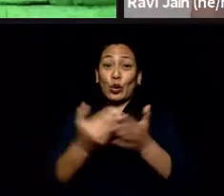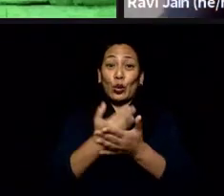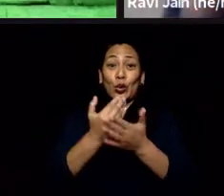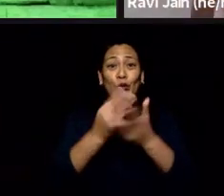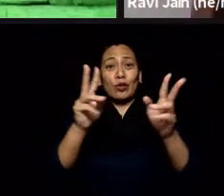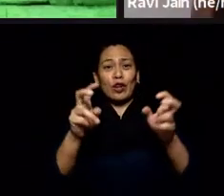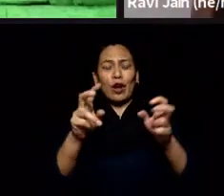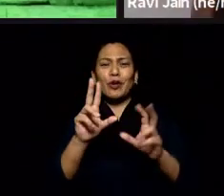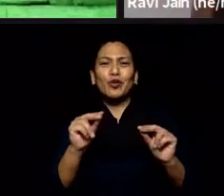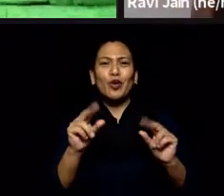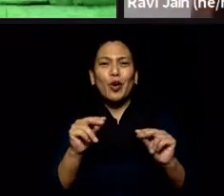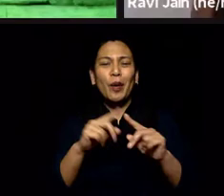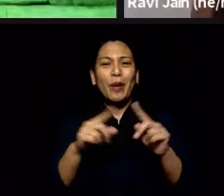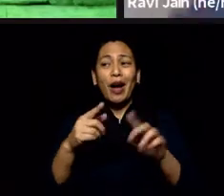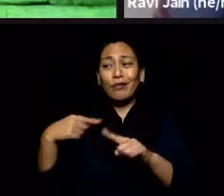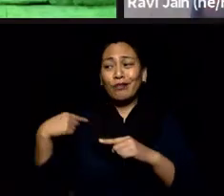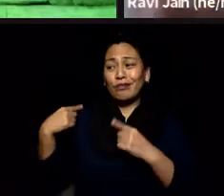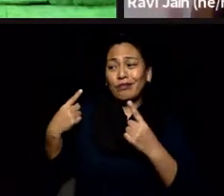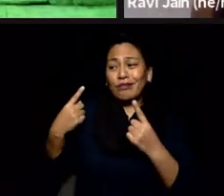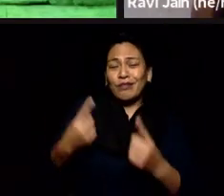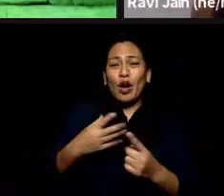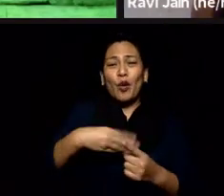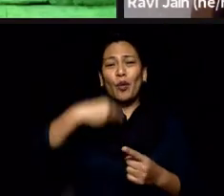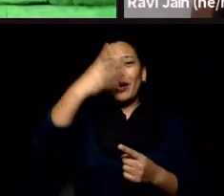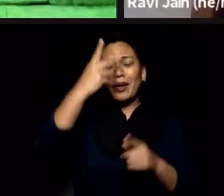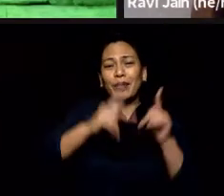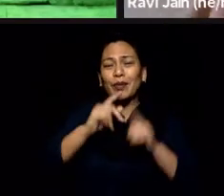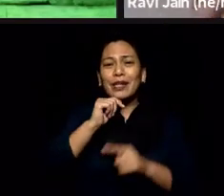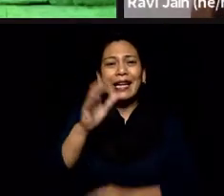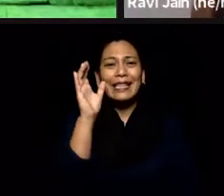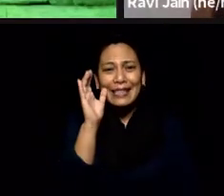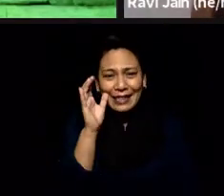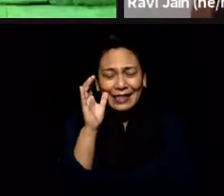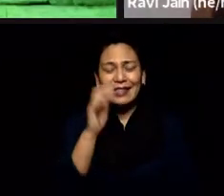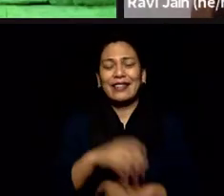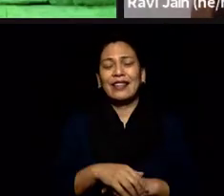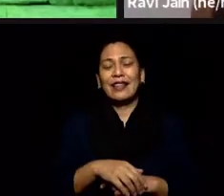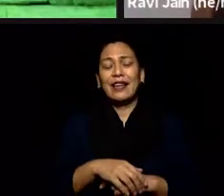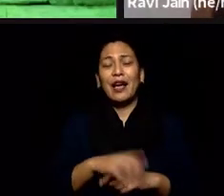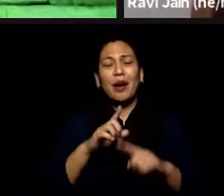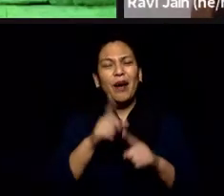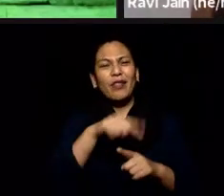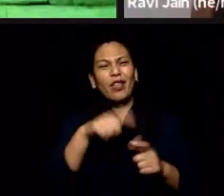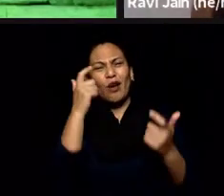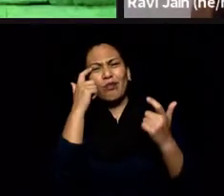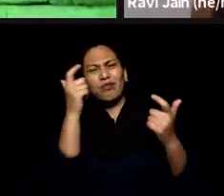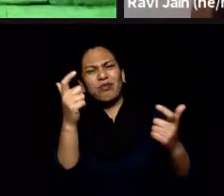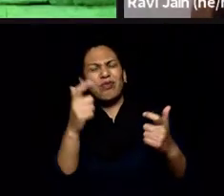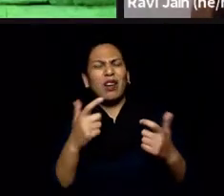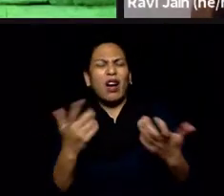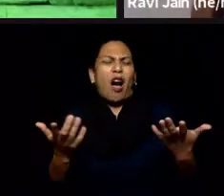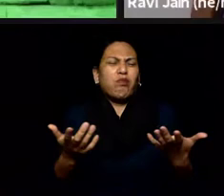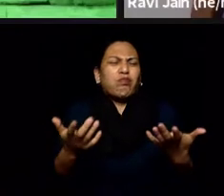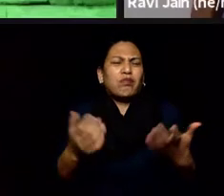that people didn't listen. White people didn't have to listen. And they have that arrogance. They have their hands in their